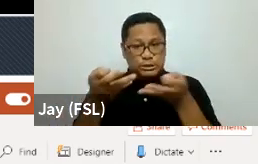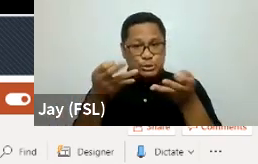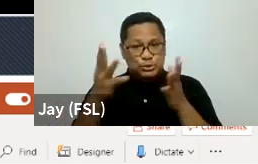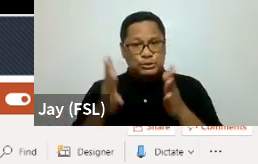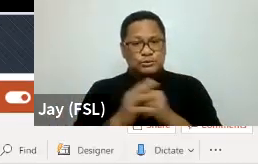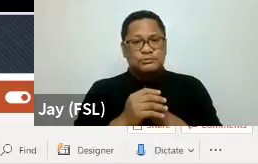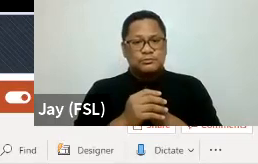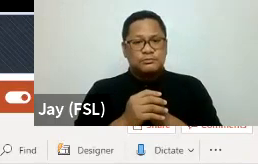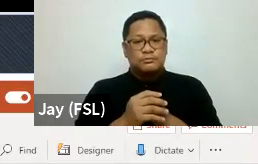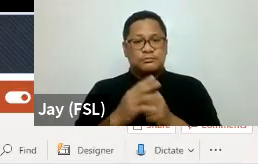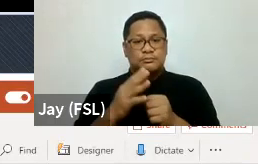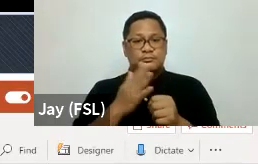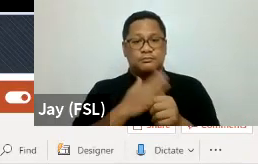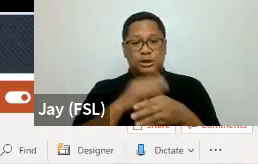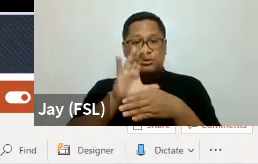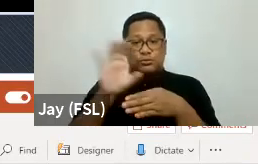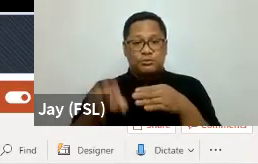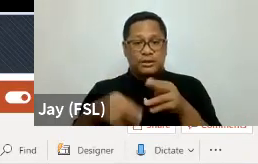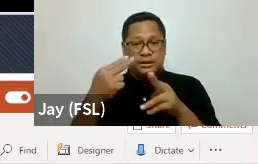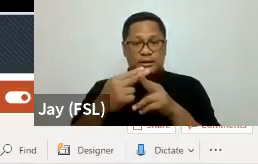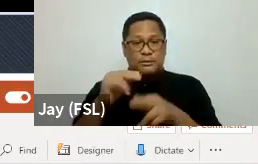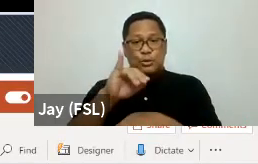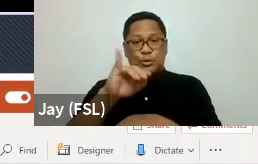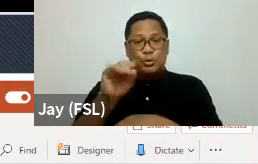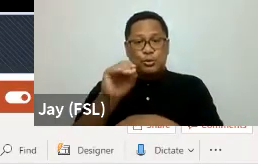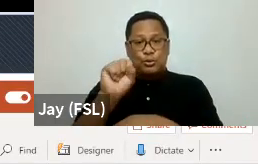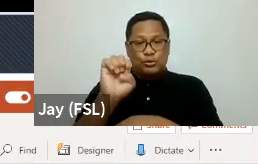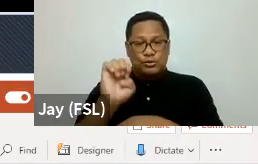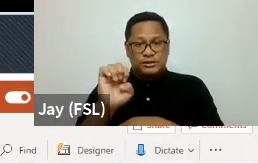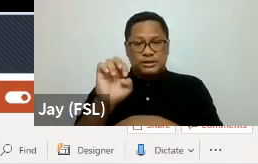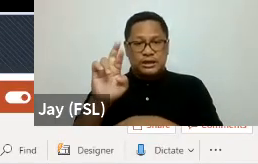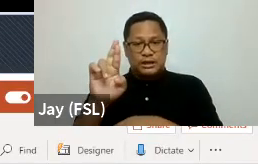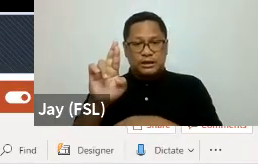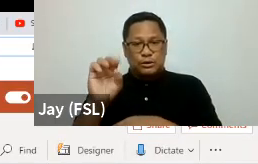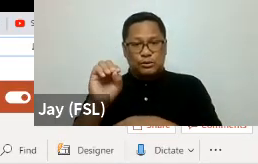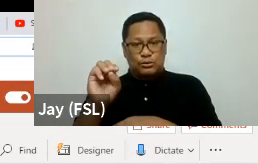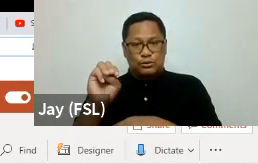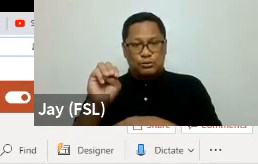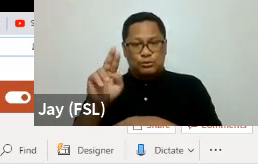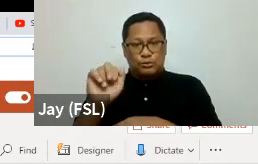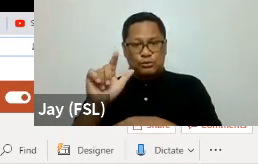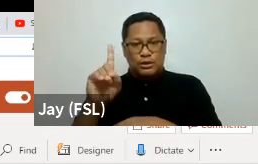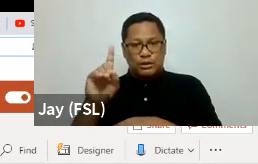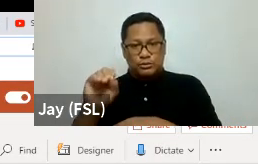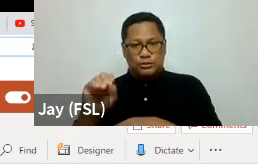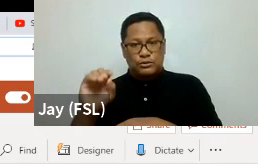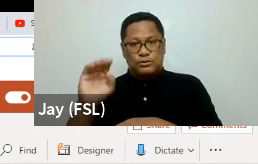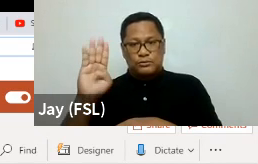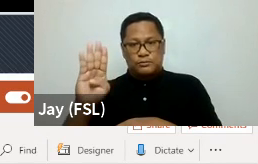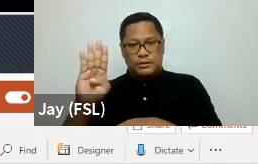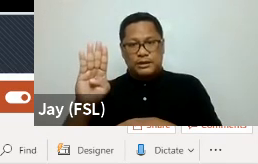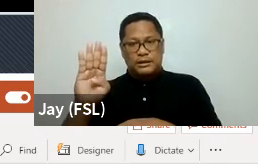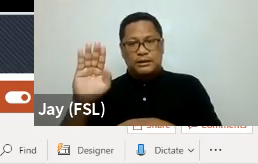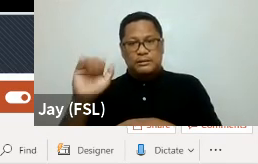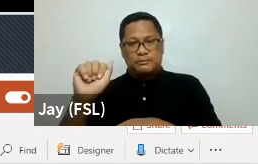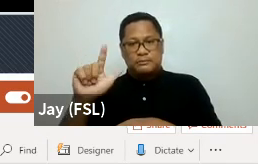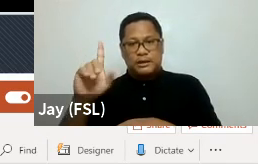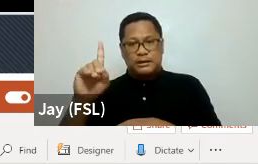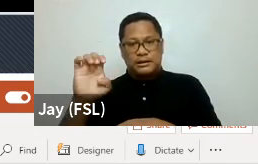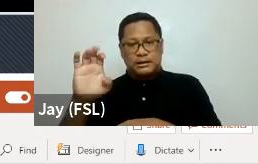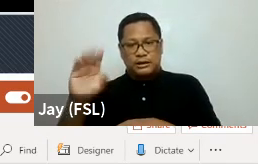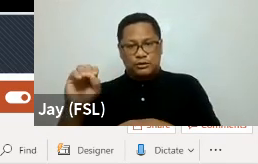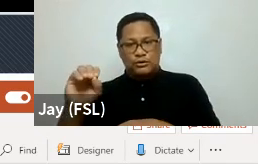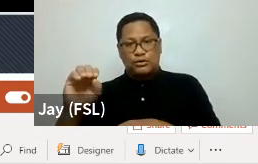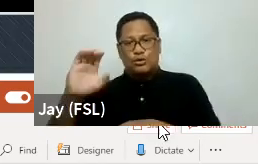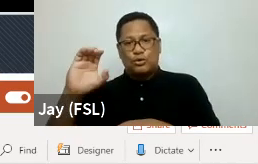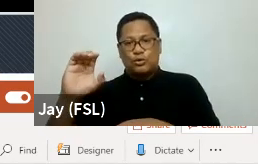is my whole name, Jose Romualdo B. Cumagun. B stands for Baldillo.